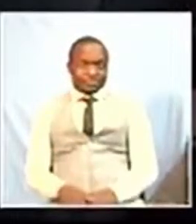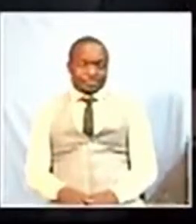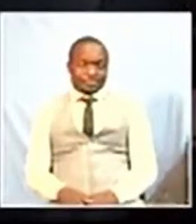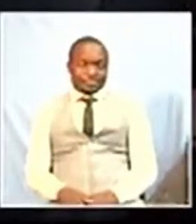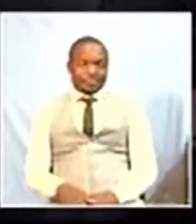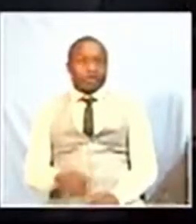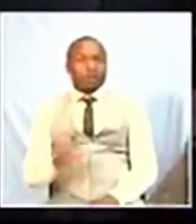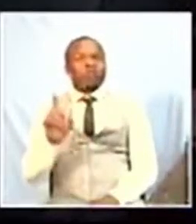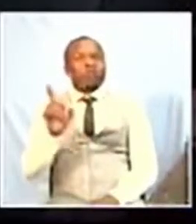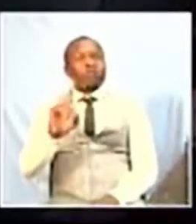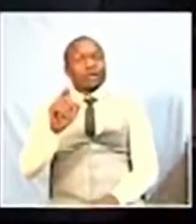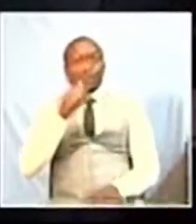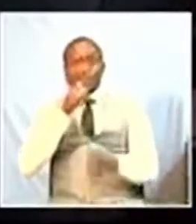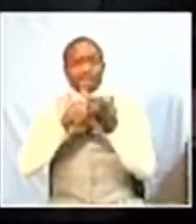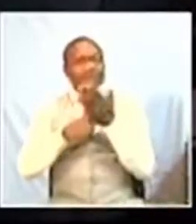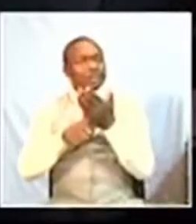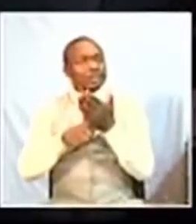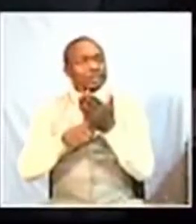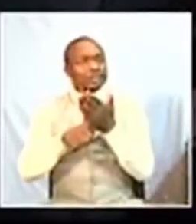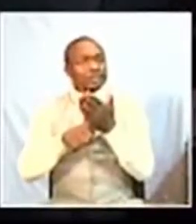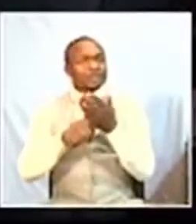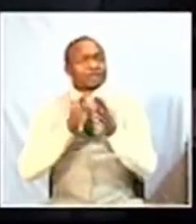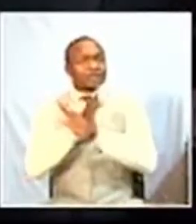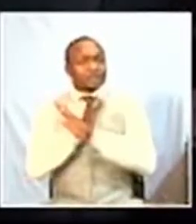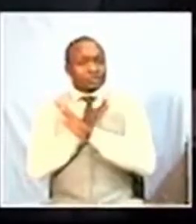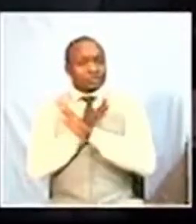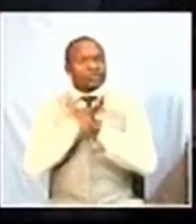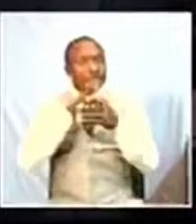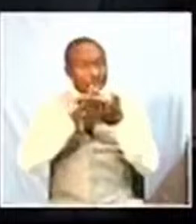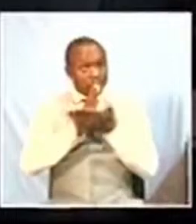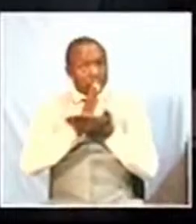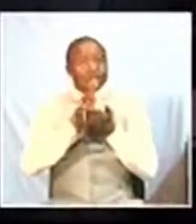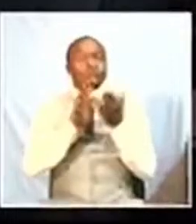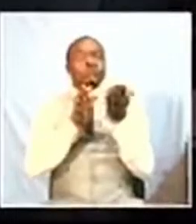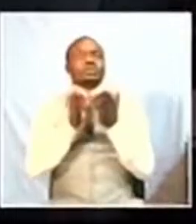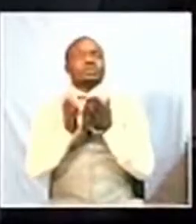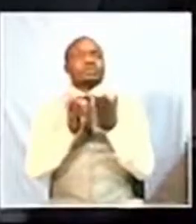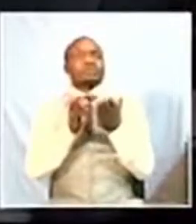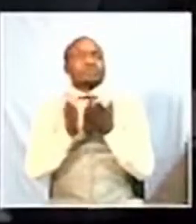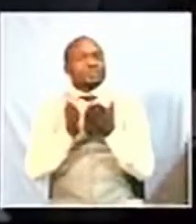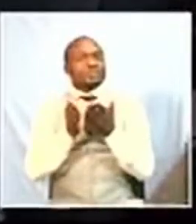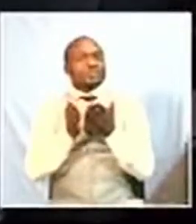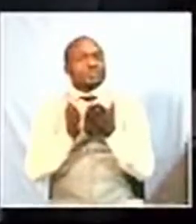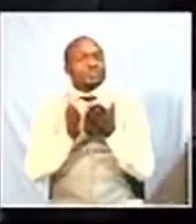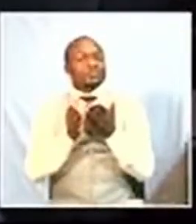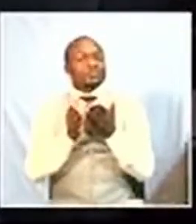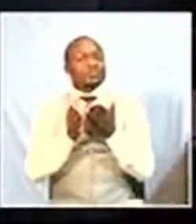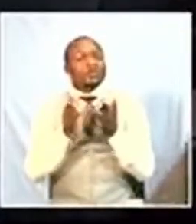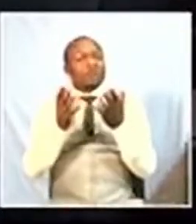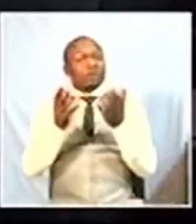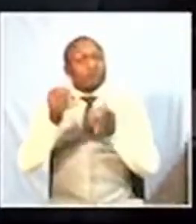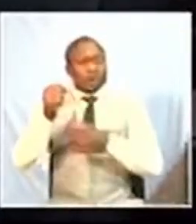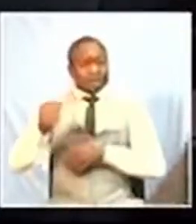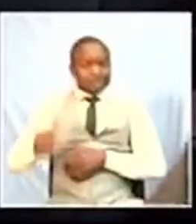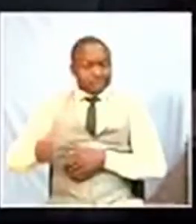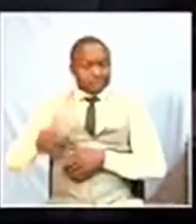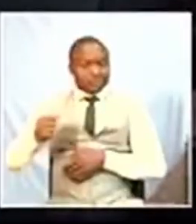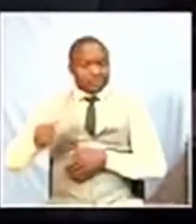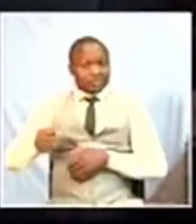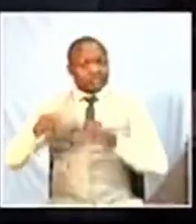So where is the letter from Zambia Collectional Service? We want this palace for Chief